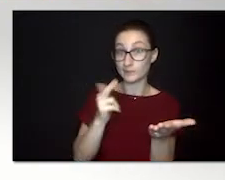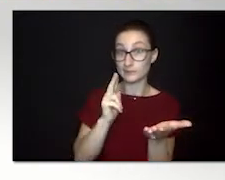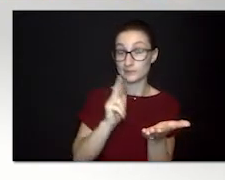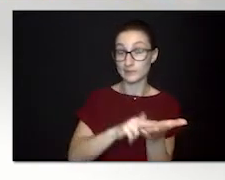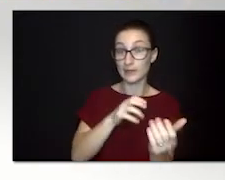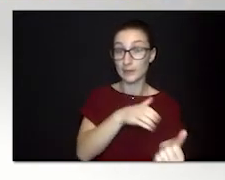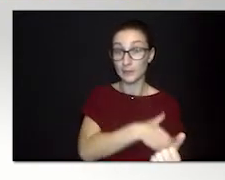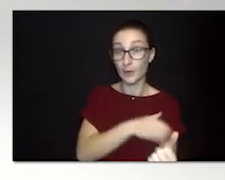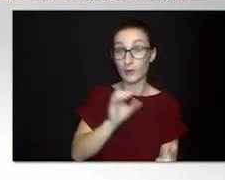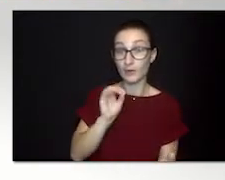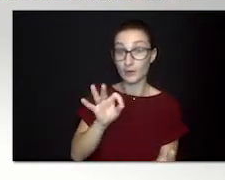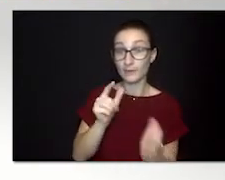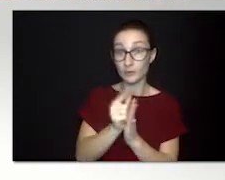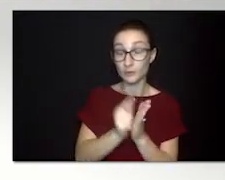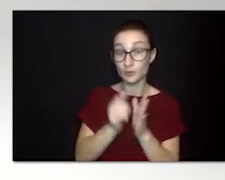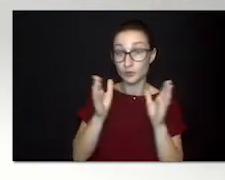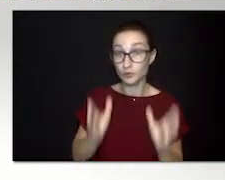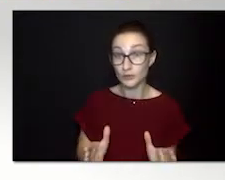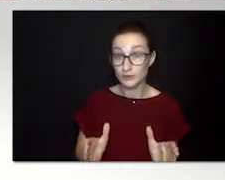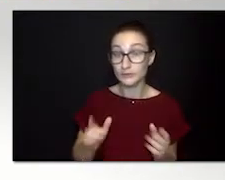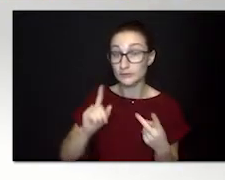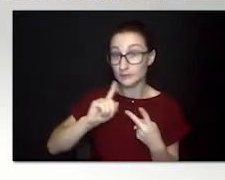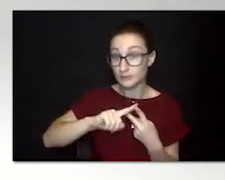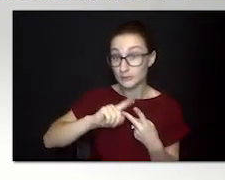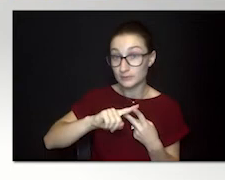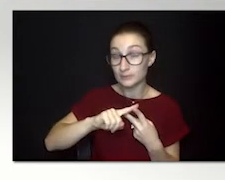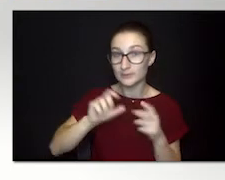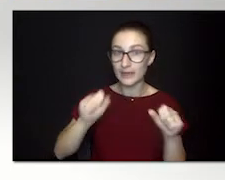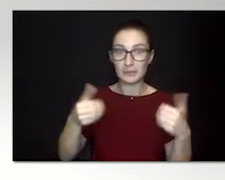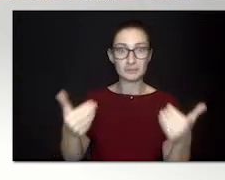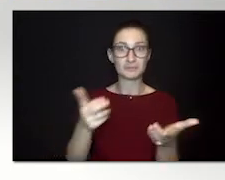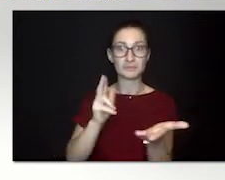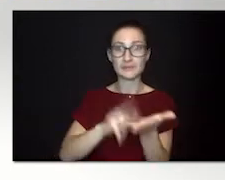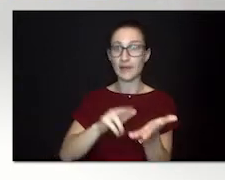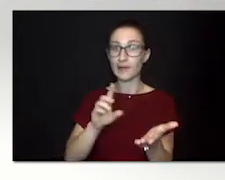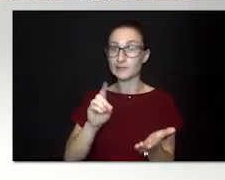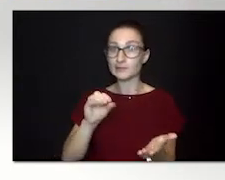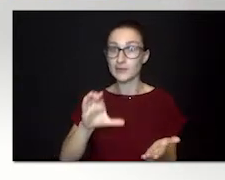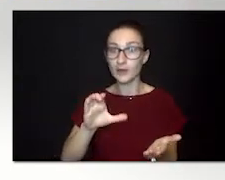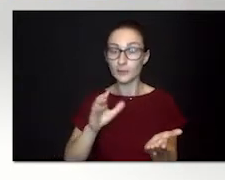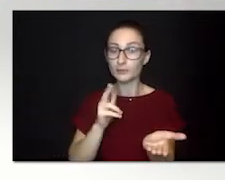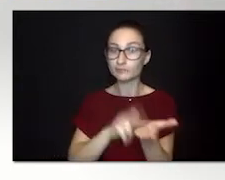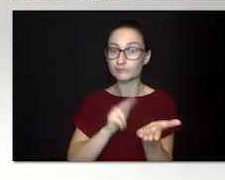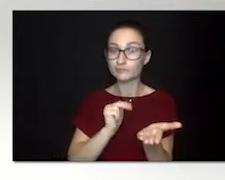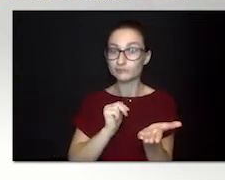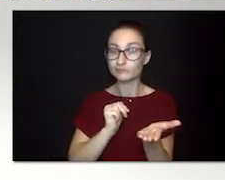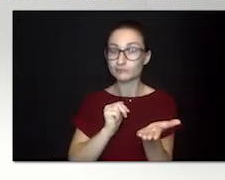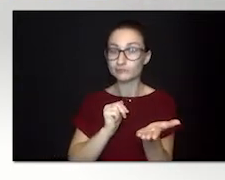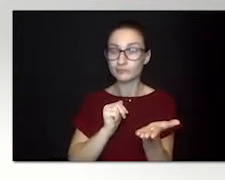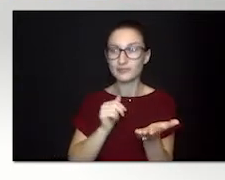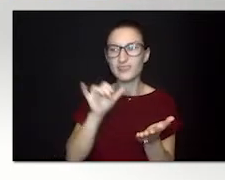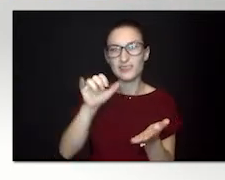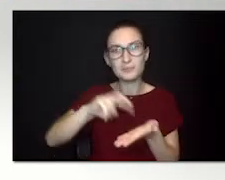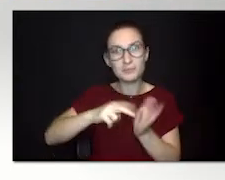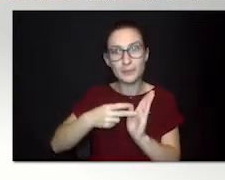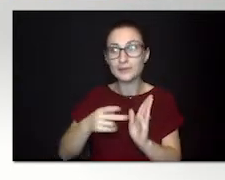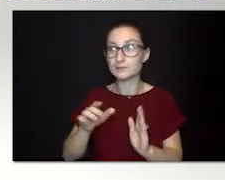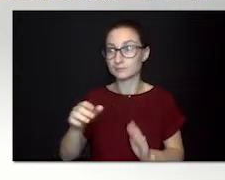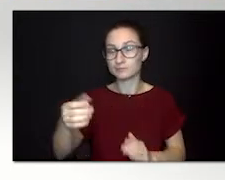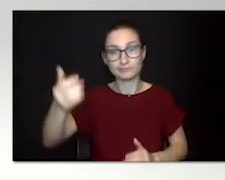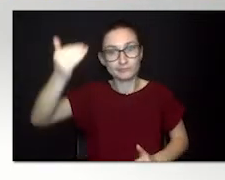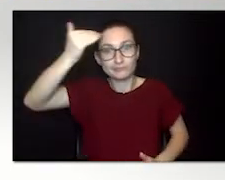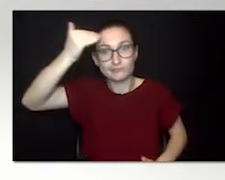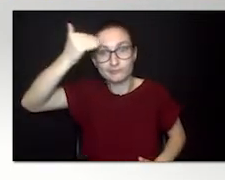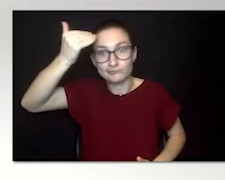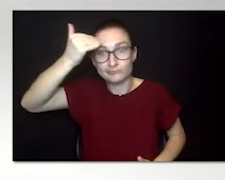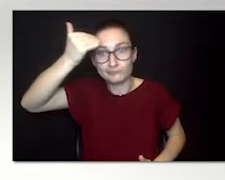sign a power of attorney, can sign a healthcare surrogate, can sign a living will, because at some point when they sign those documents, they have the